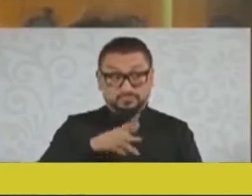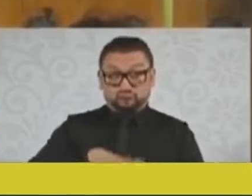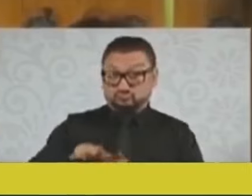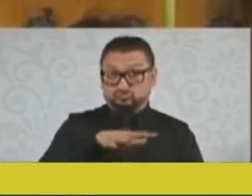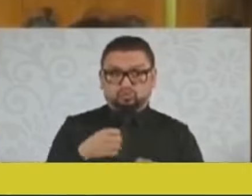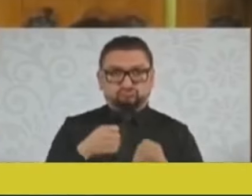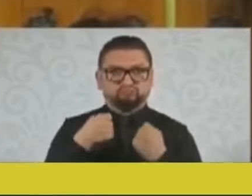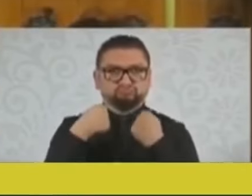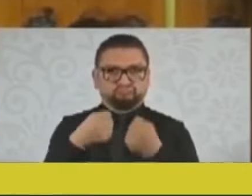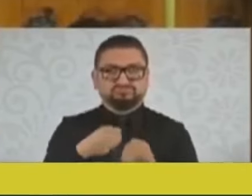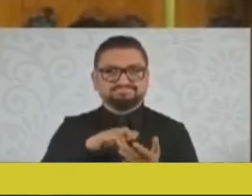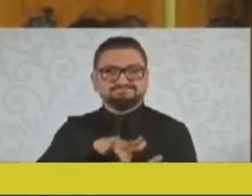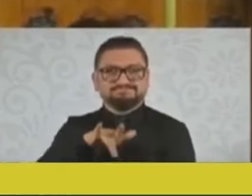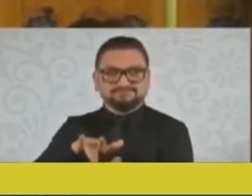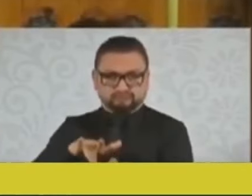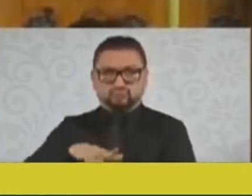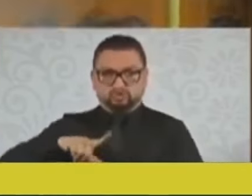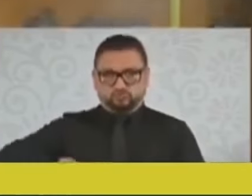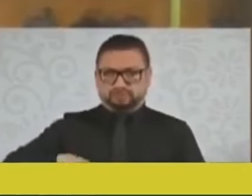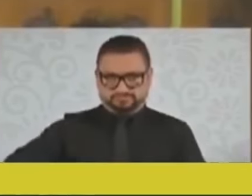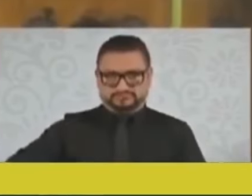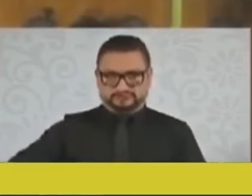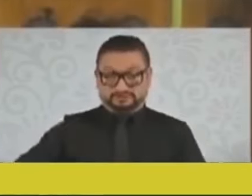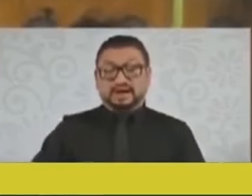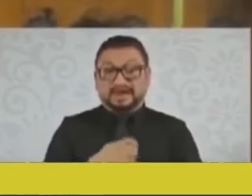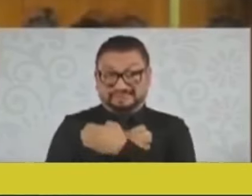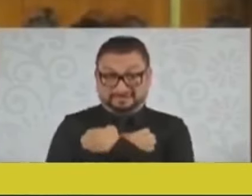strengthen public high schools.